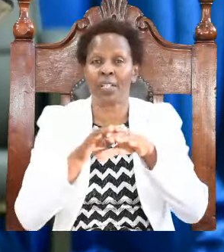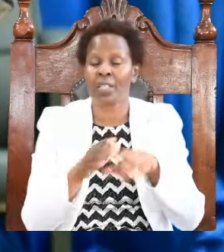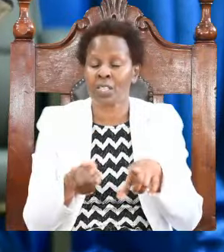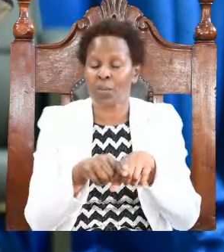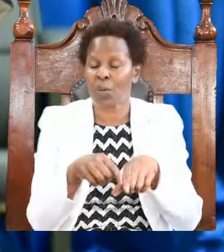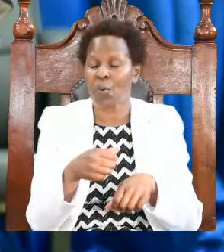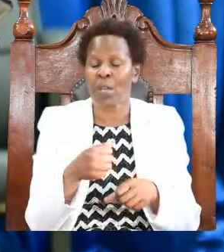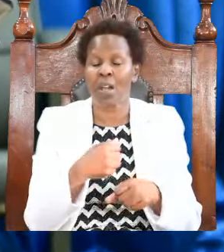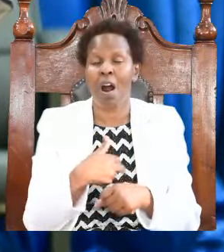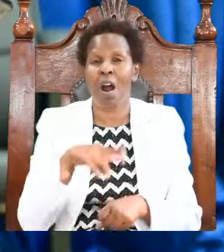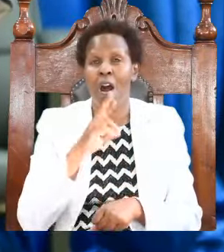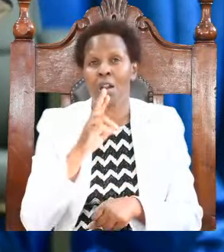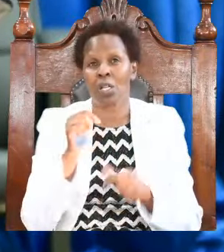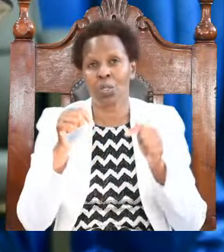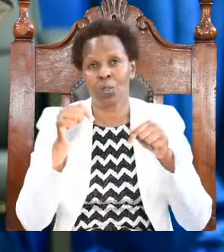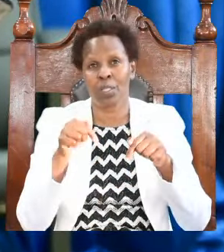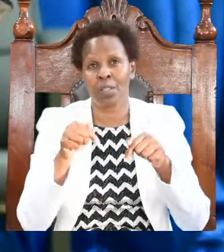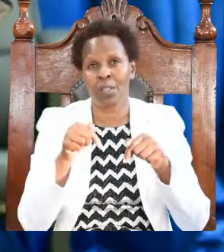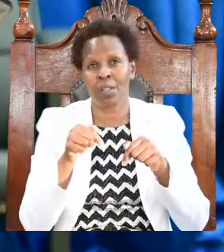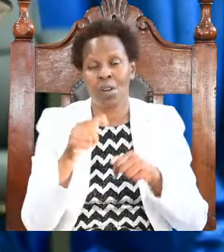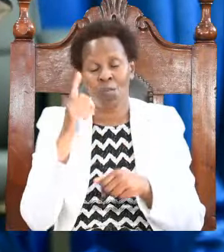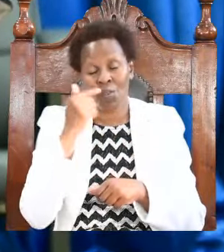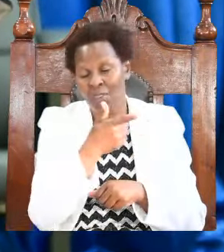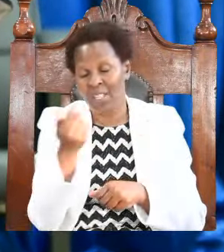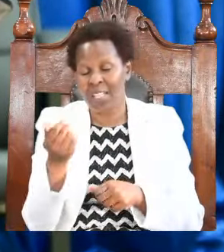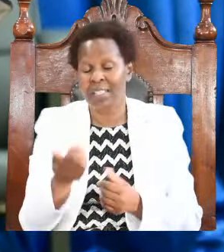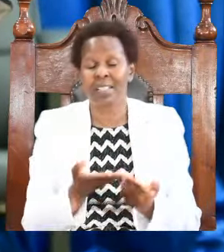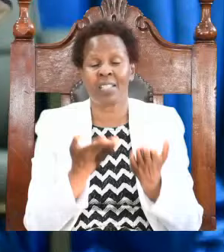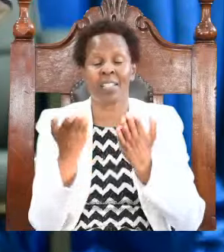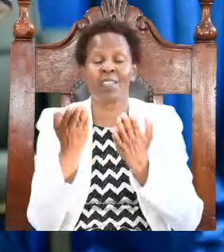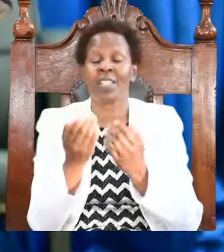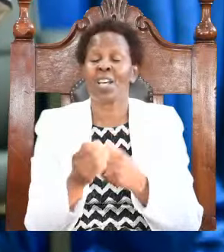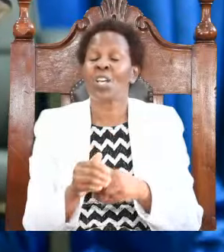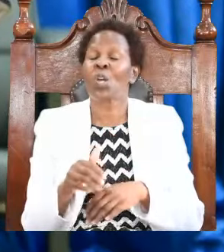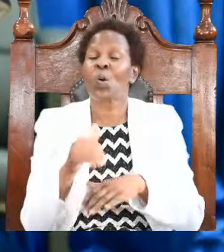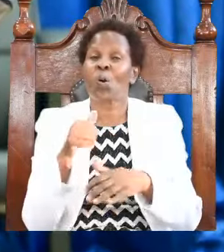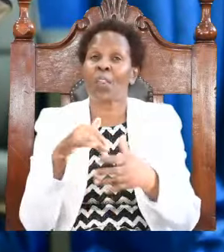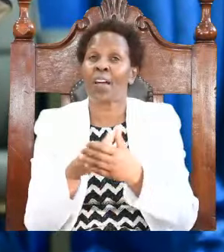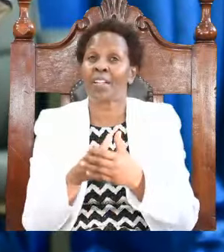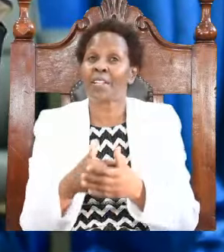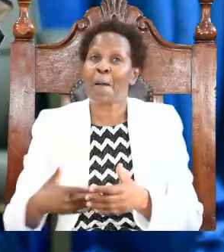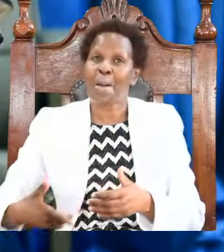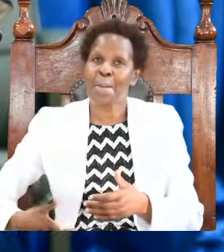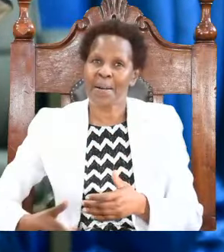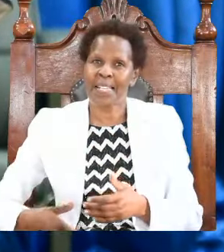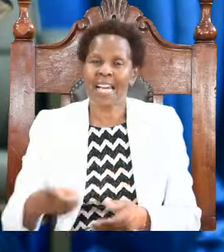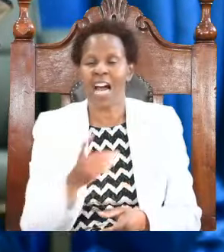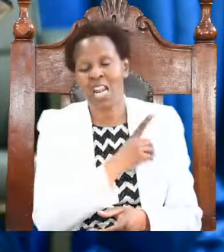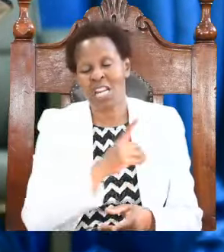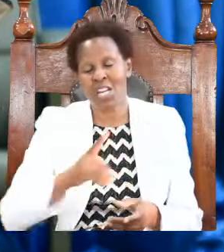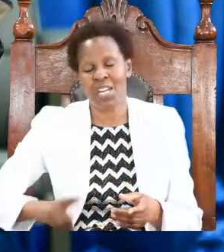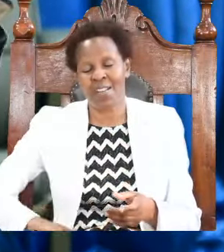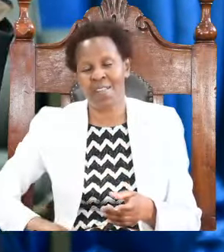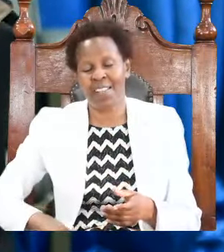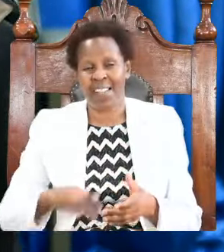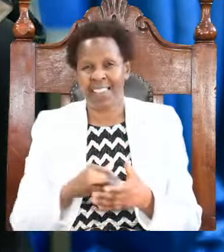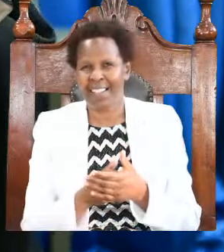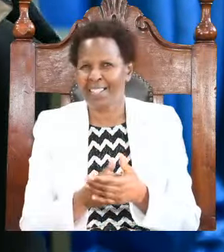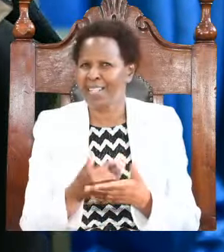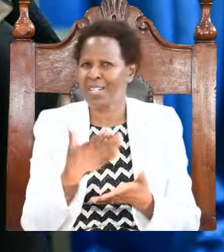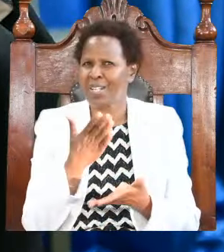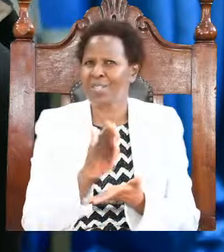today. And for the purposes of this service, I choose to call that young man David. That is not his real name